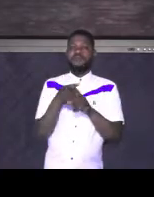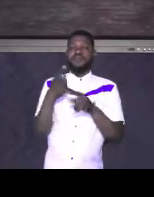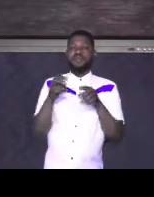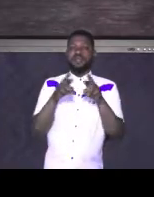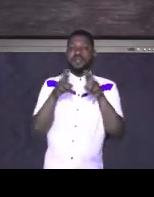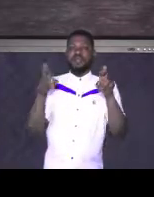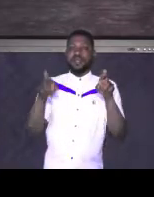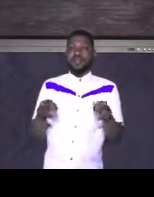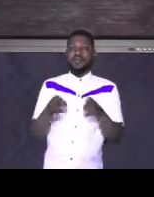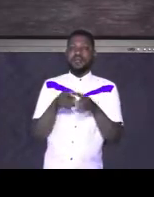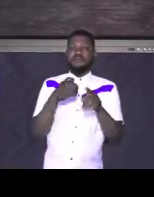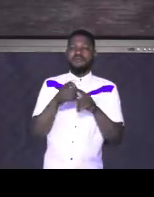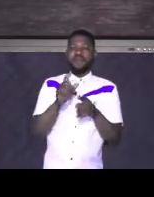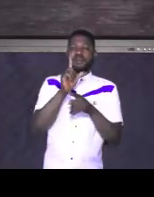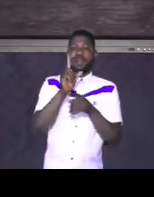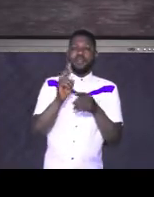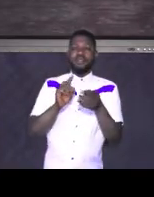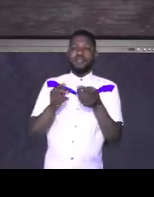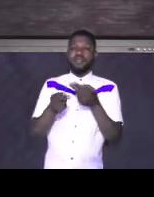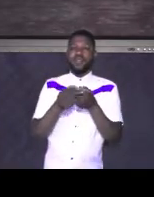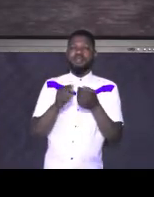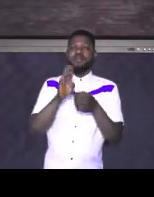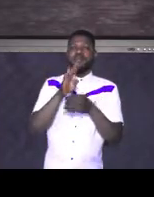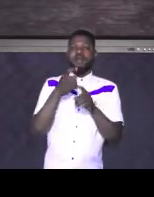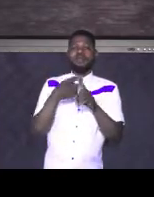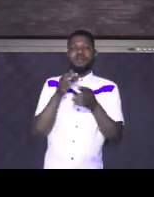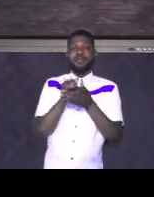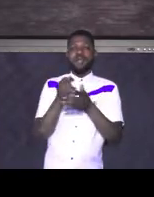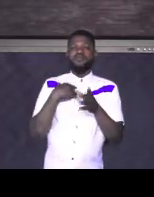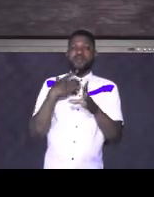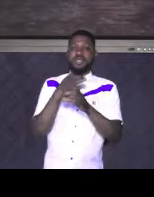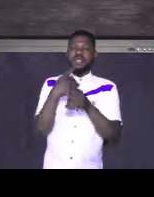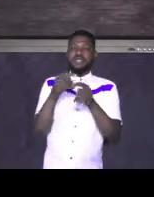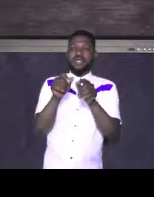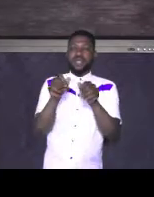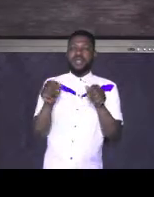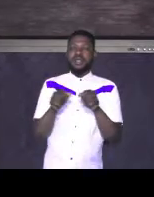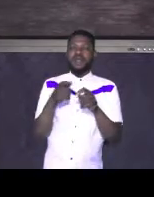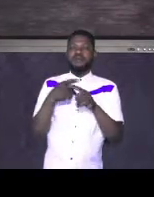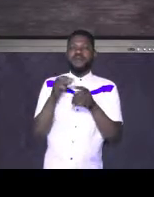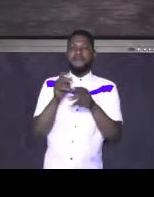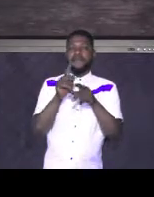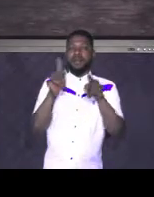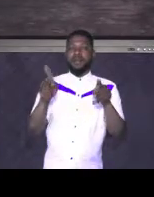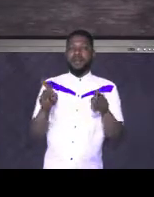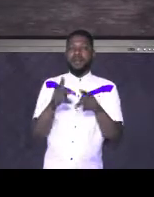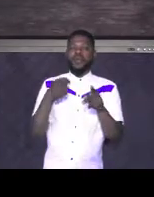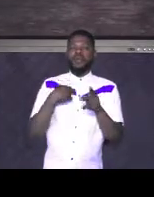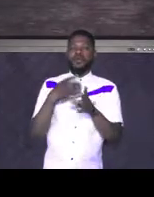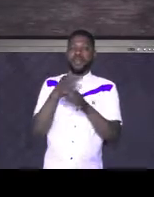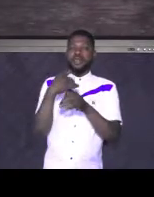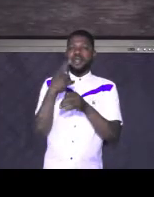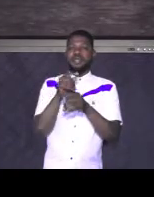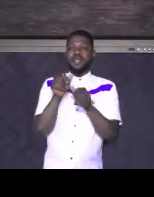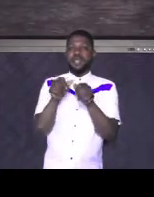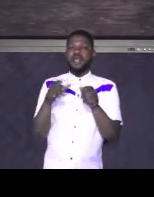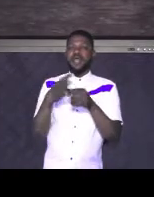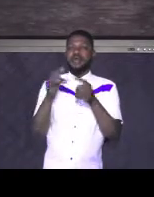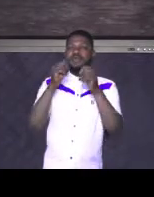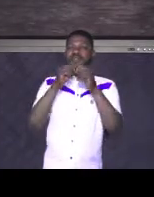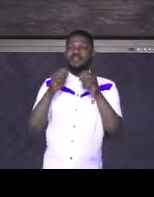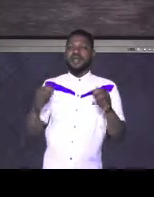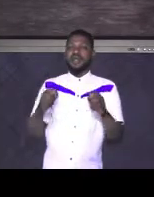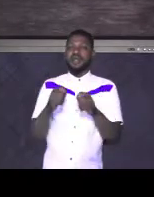which is just length times breadth. From that rectangle, we got the area of a parallelogram. From that parallelogram, we got the area of a